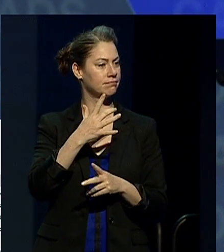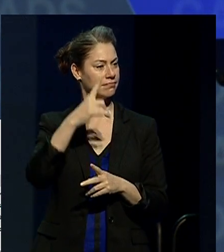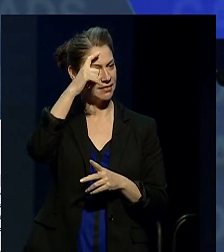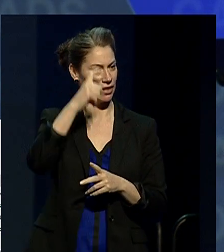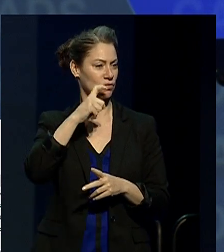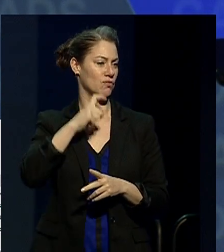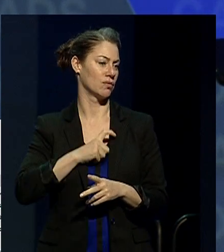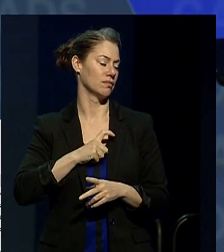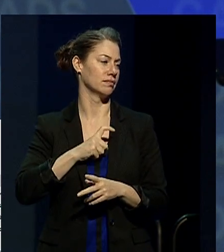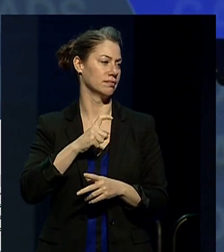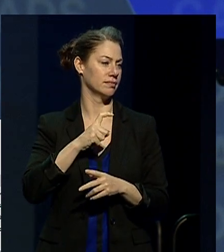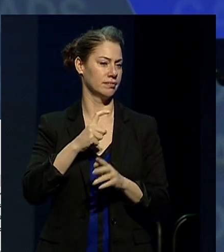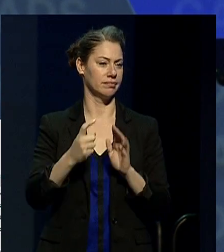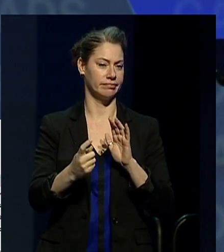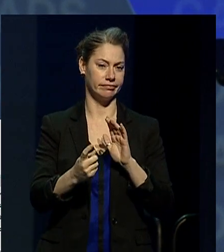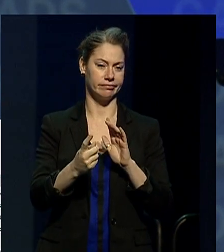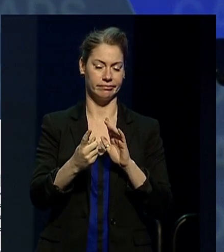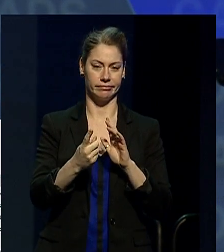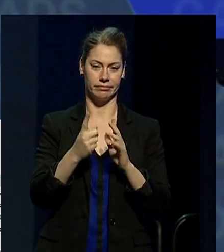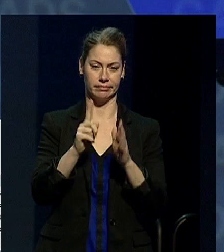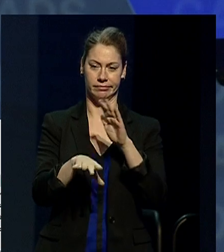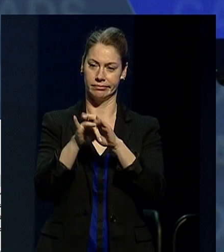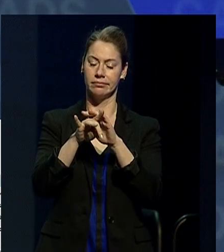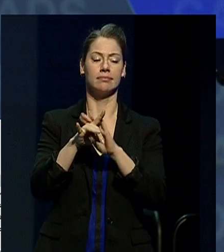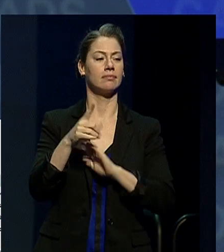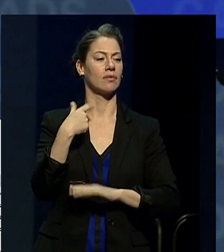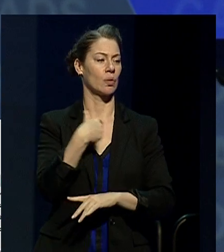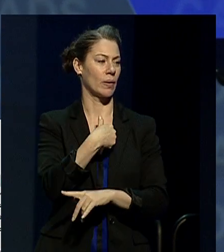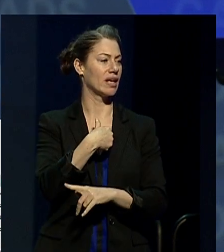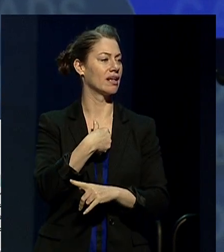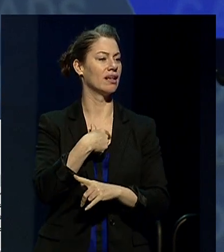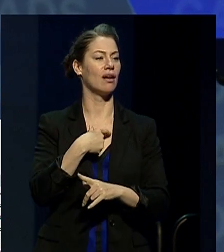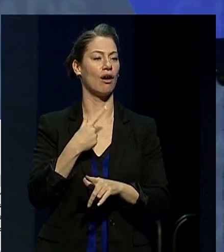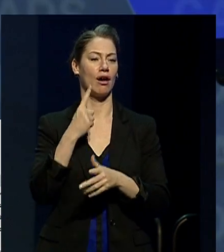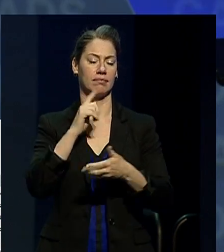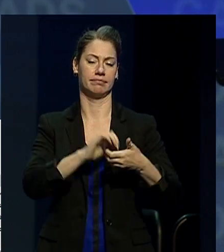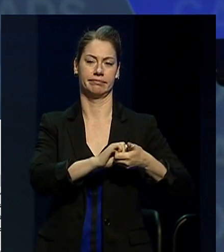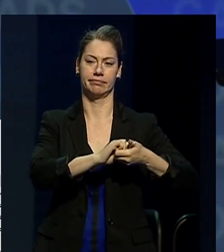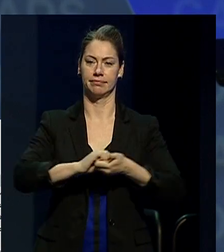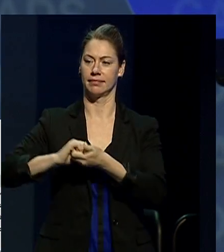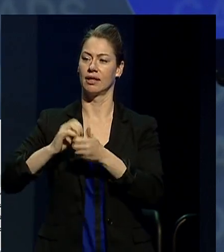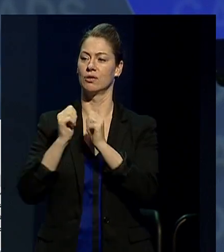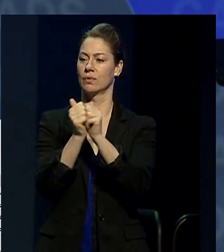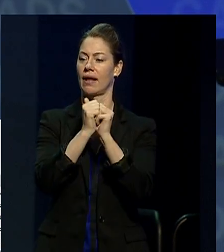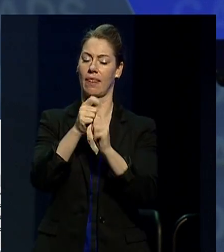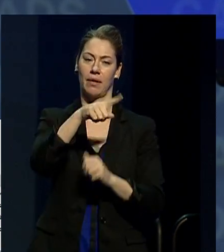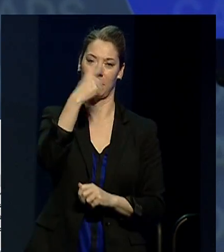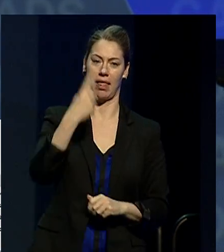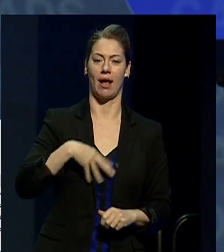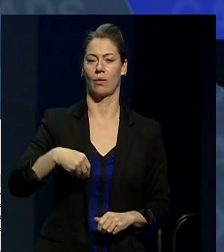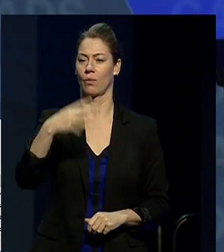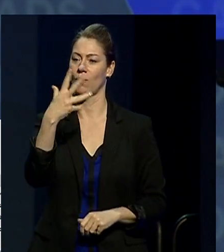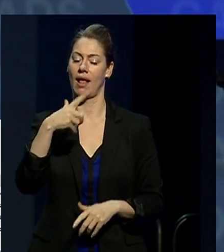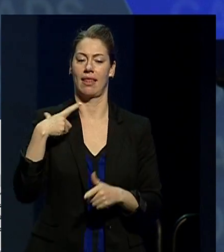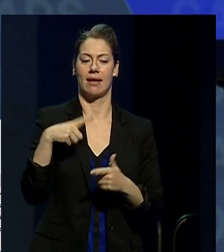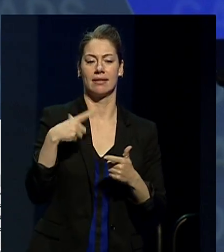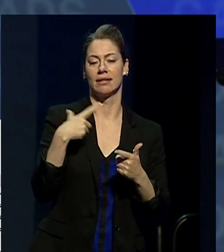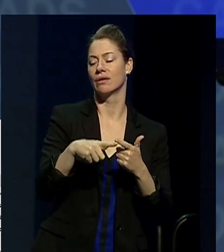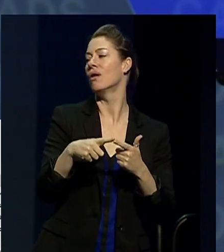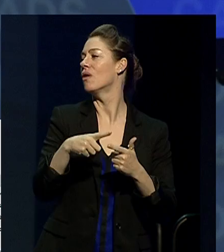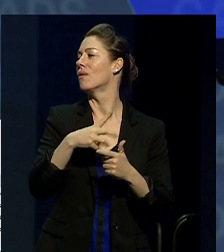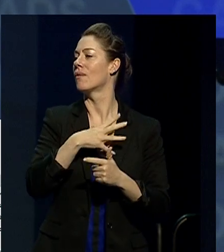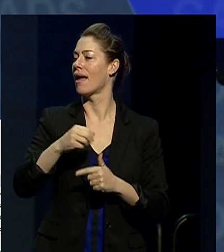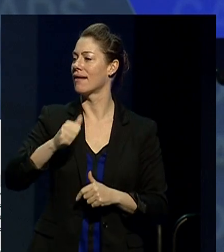lines, standing arm in arm together, black and white, Latino